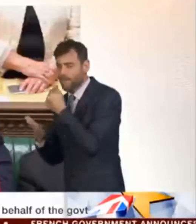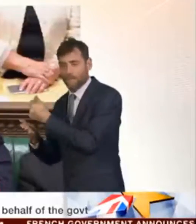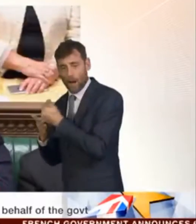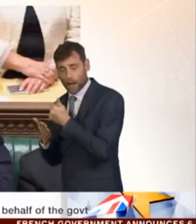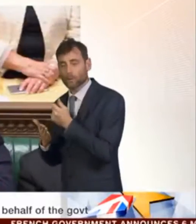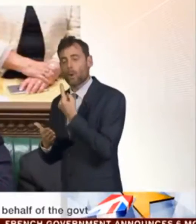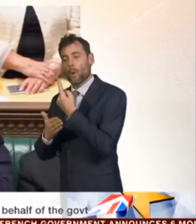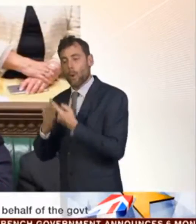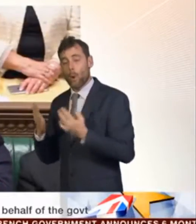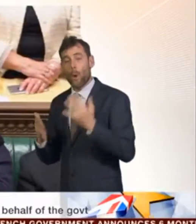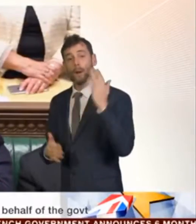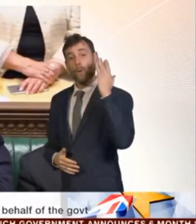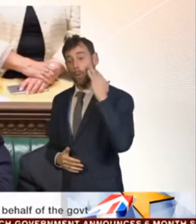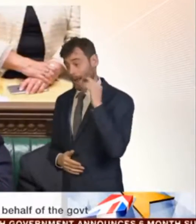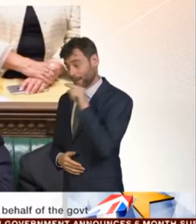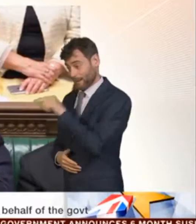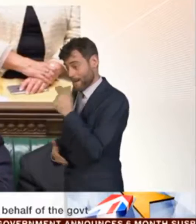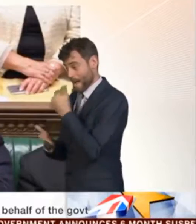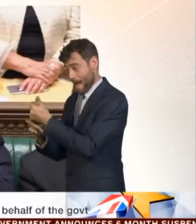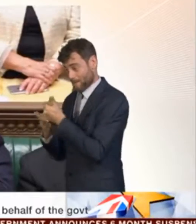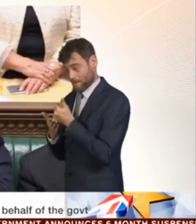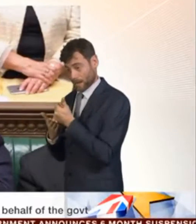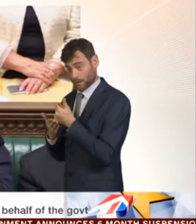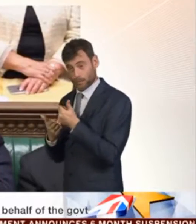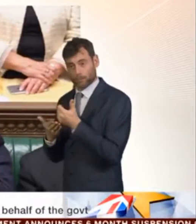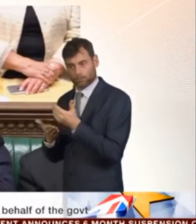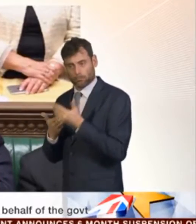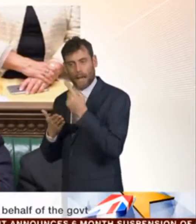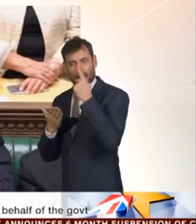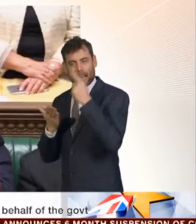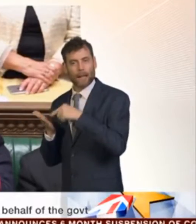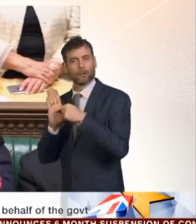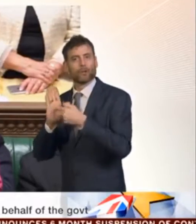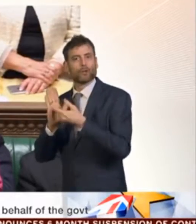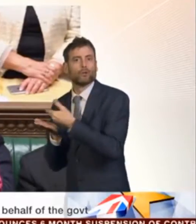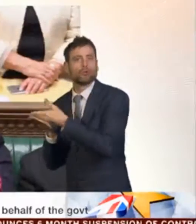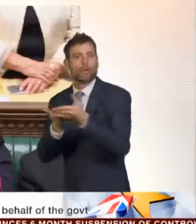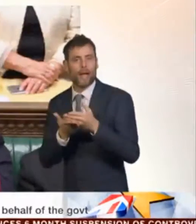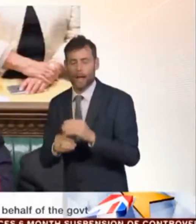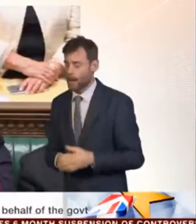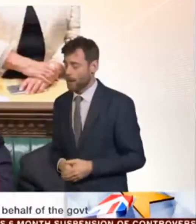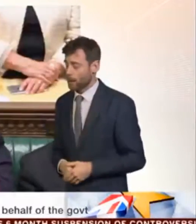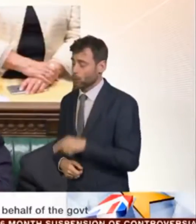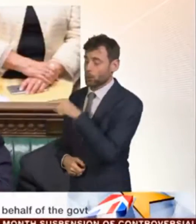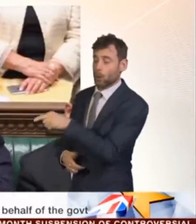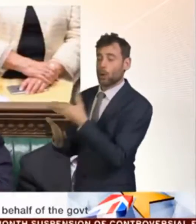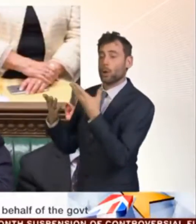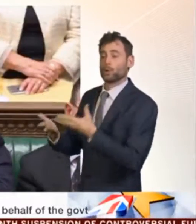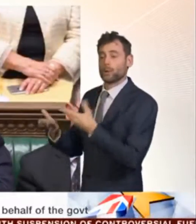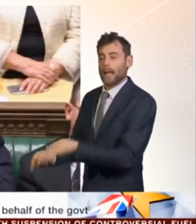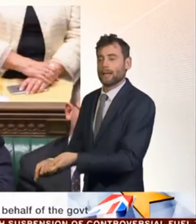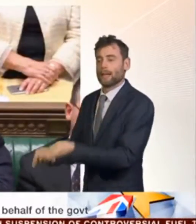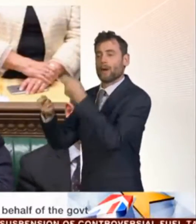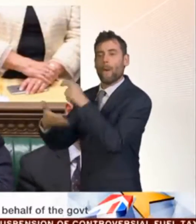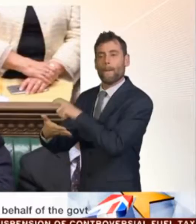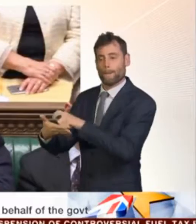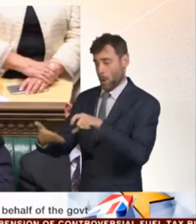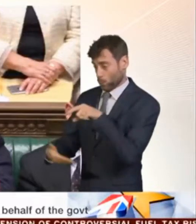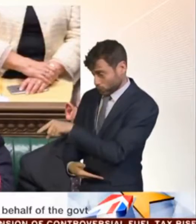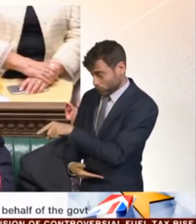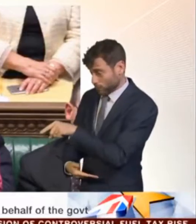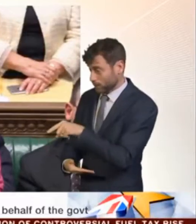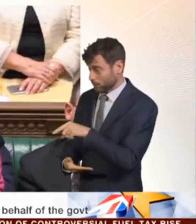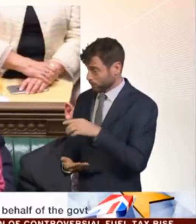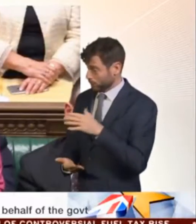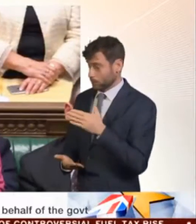public interest. We chip away at them at our peril. Today's motion is not in the interests of members, and